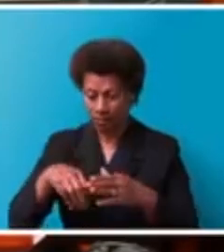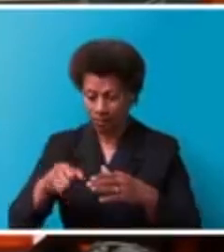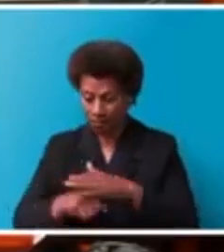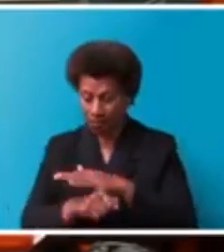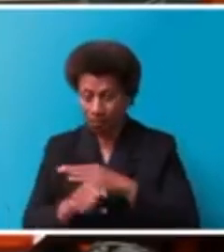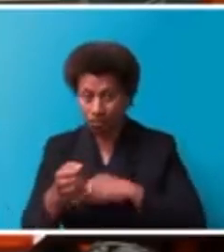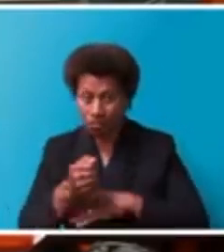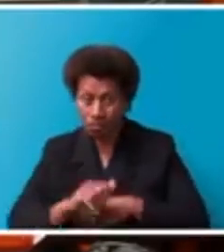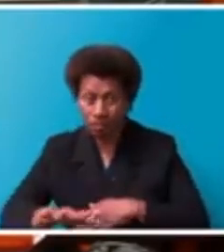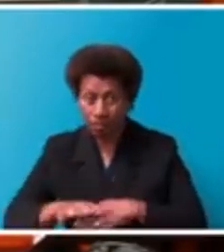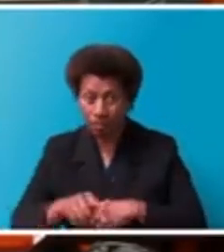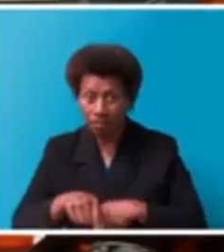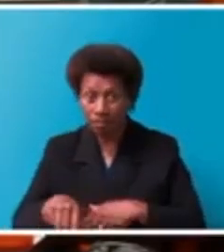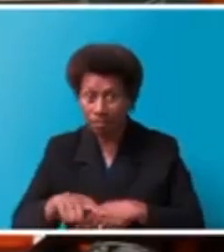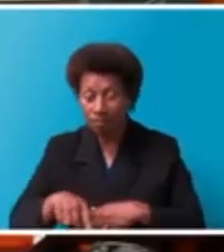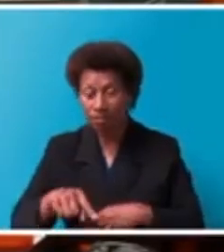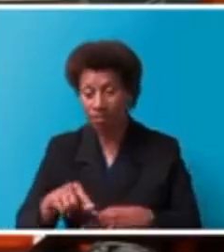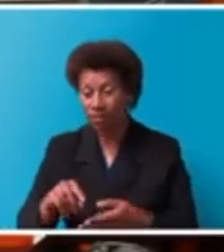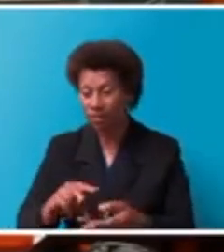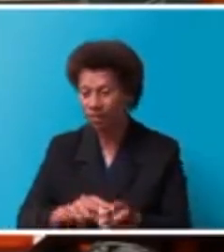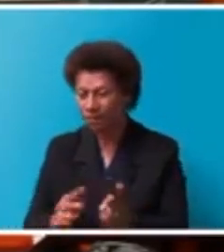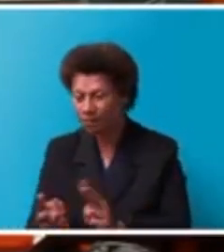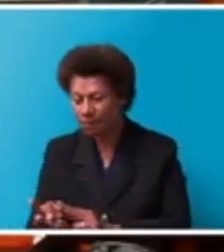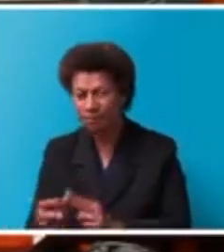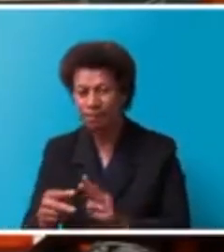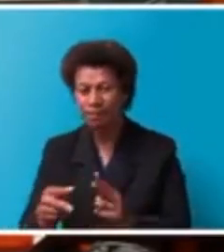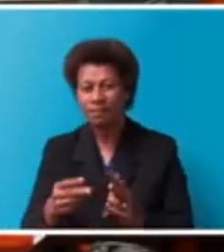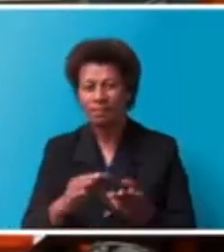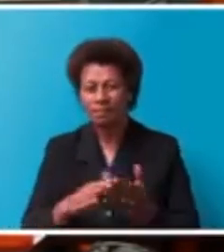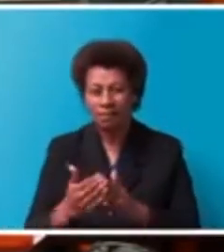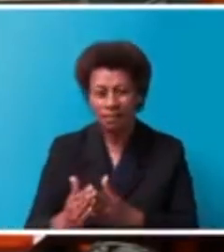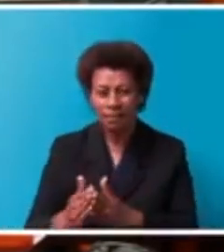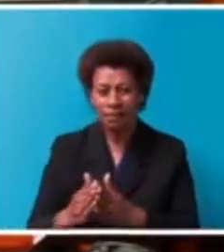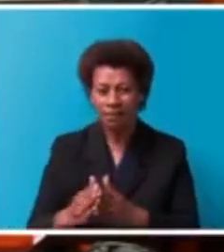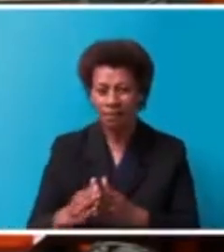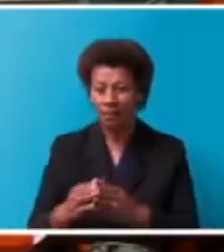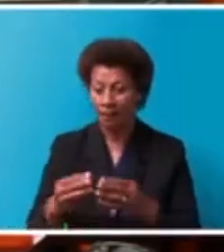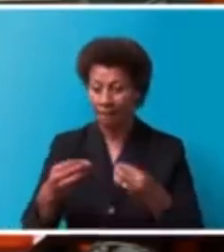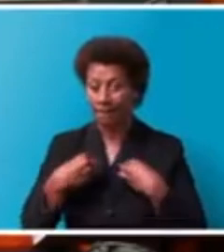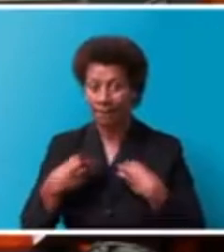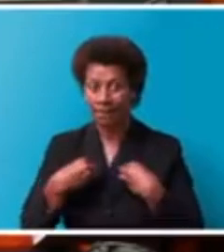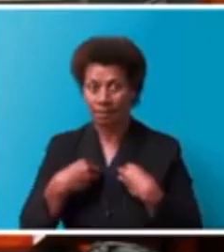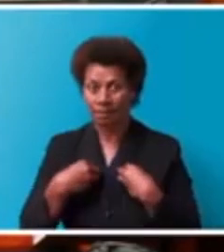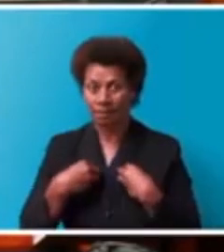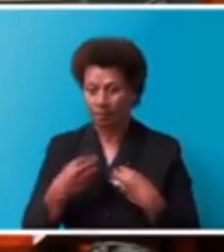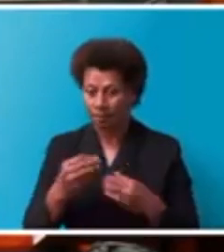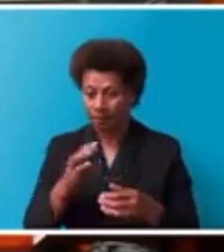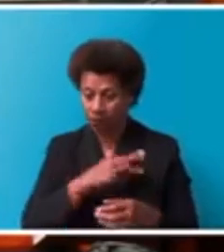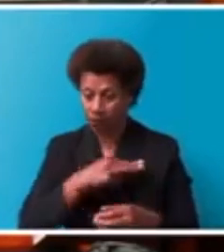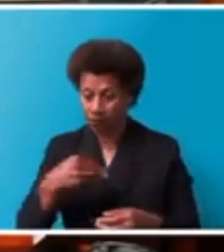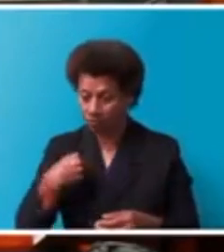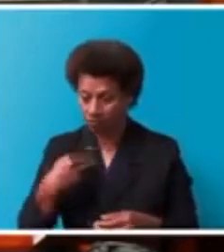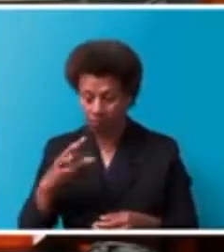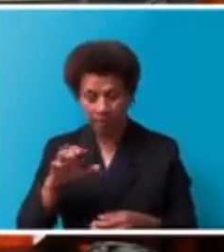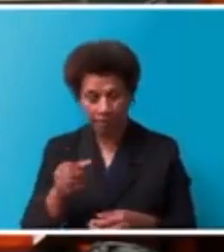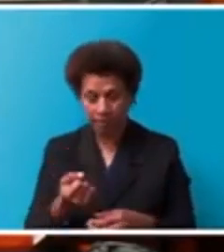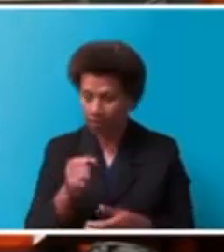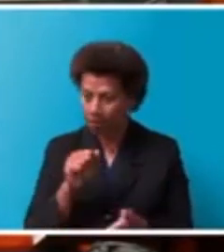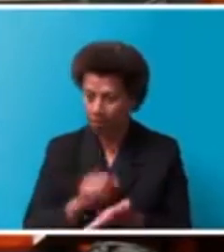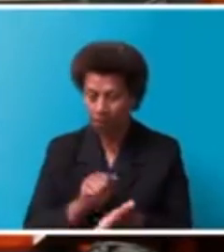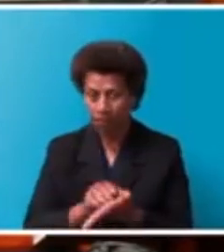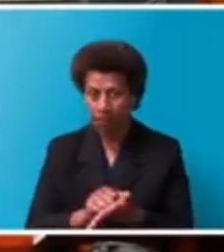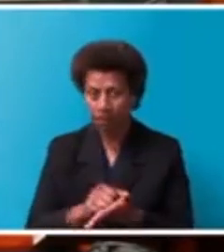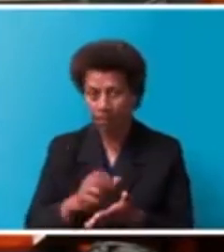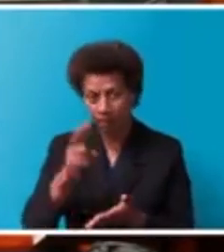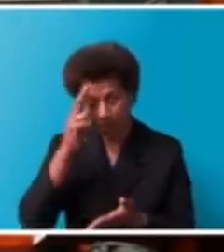consumption, agriculture, and commercial water bottling, the Ministry will ensure effective implementation of the National Groundwater Resource